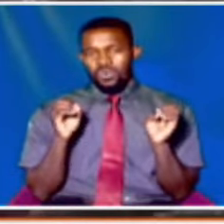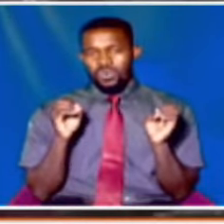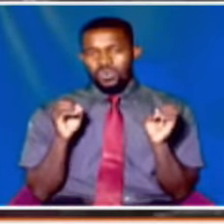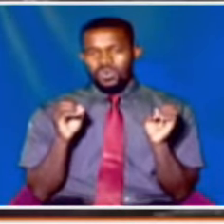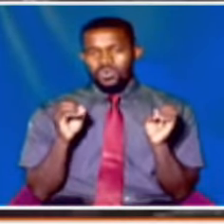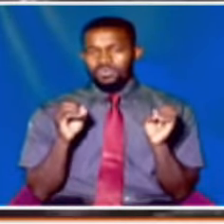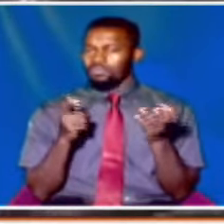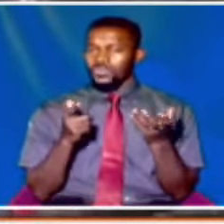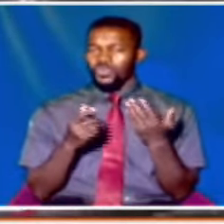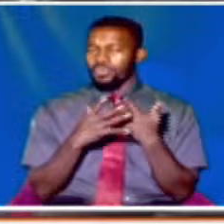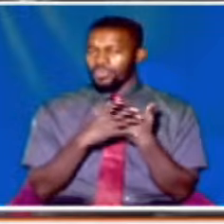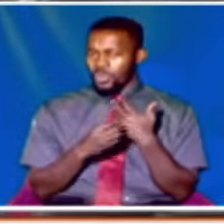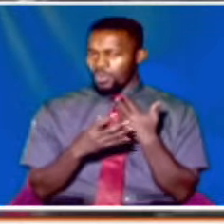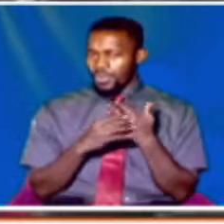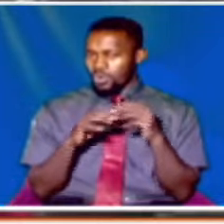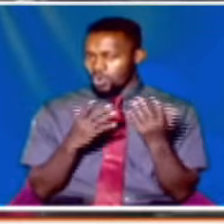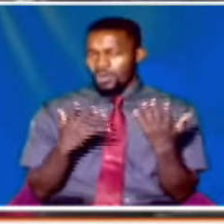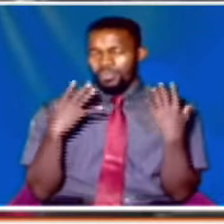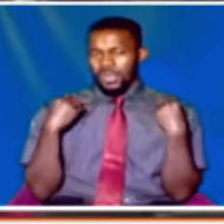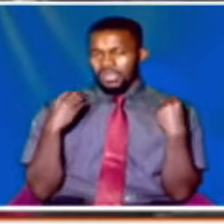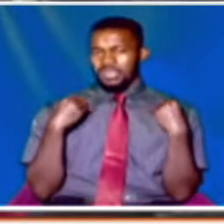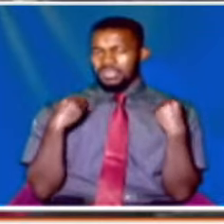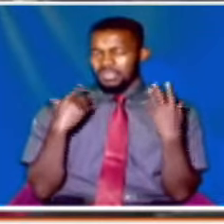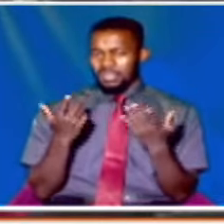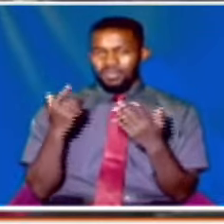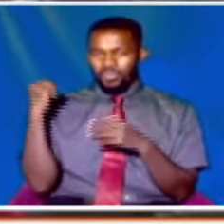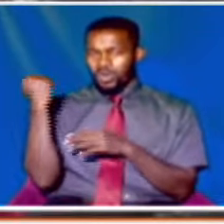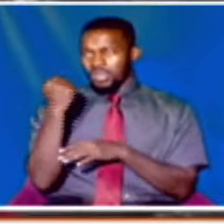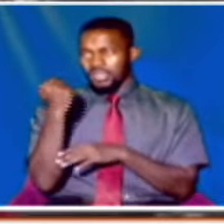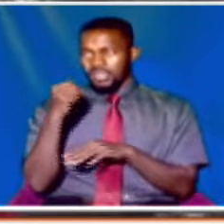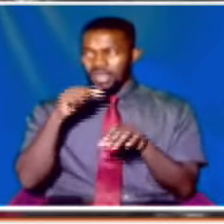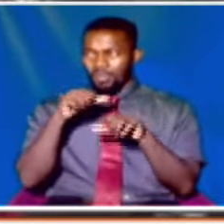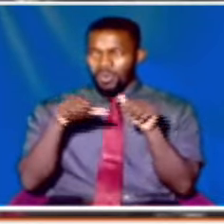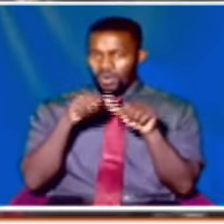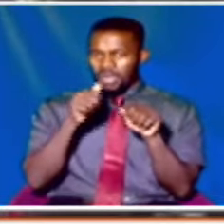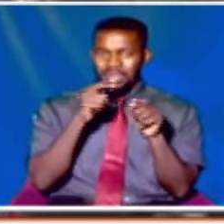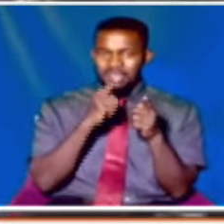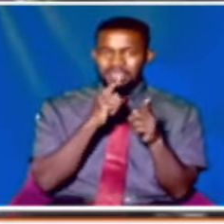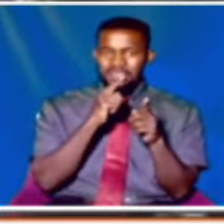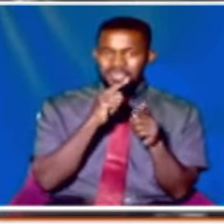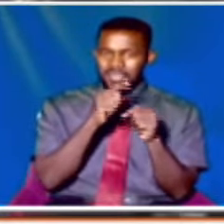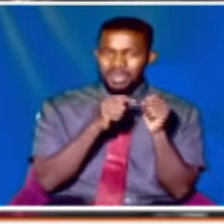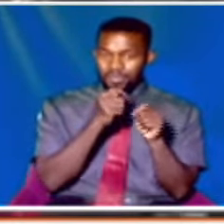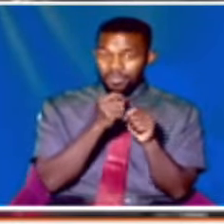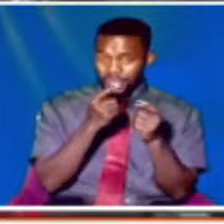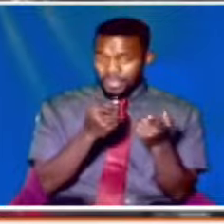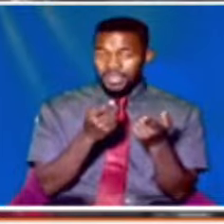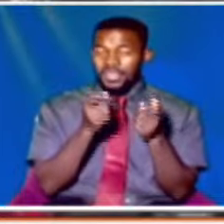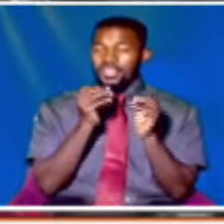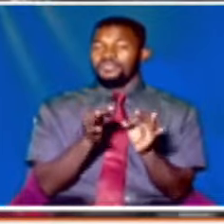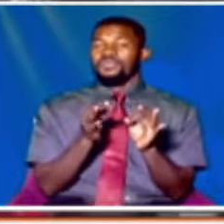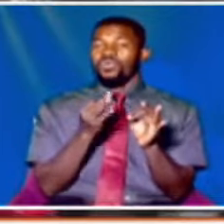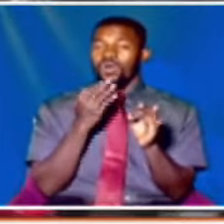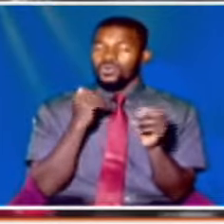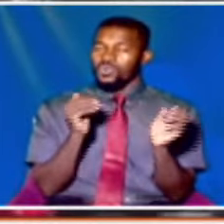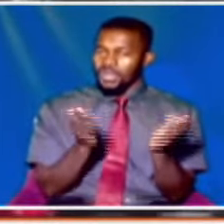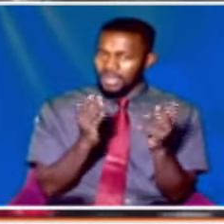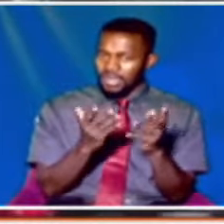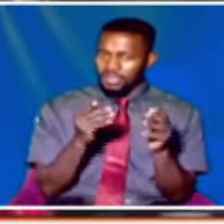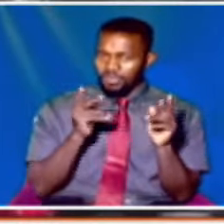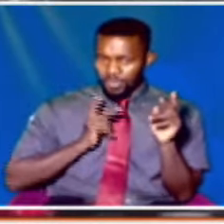the politics of ethnic mobilization. If we want to mobilize our people, let us mobilize our